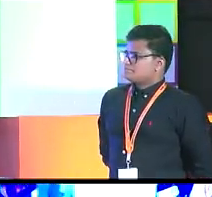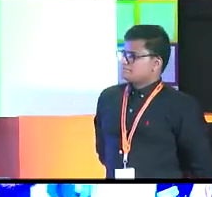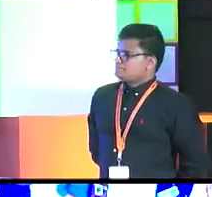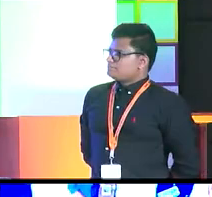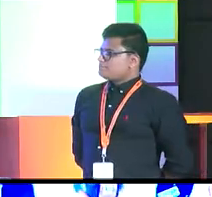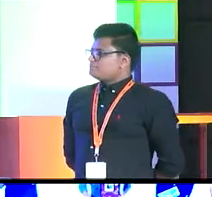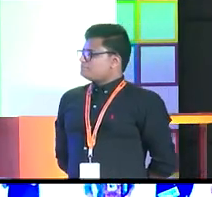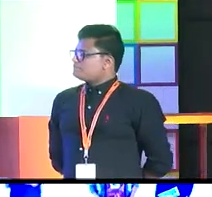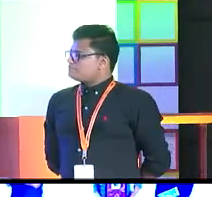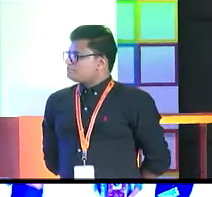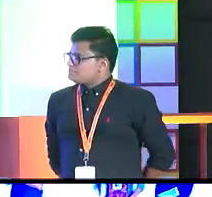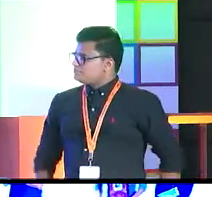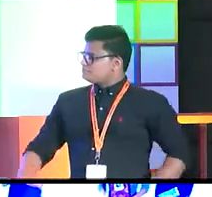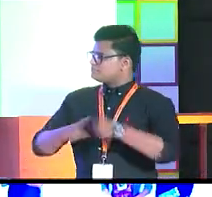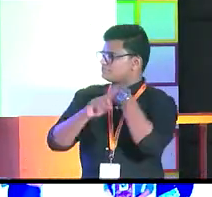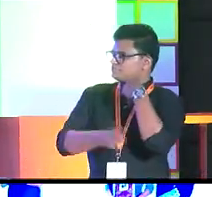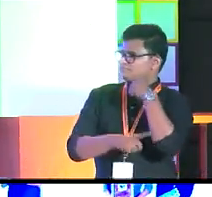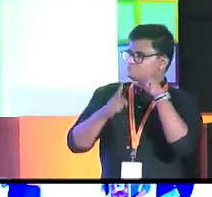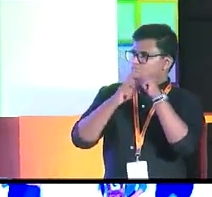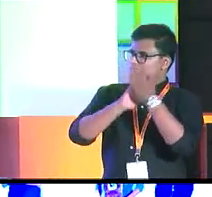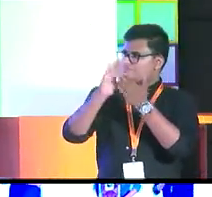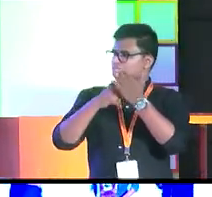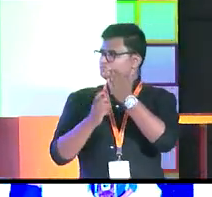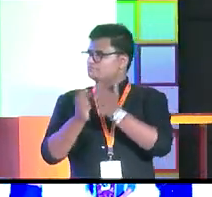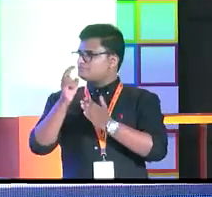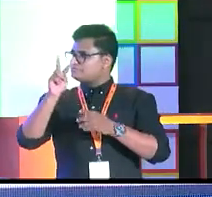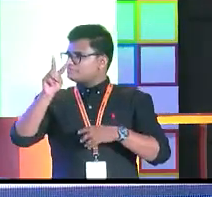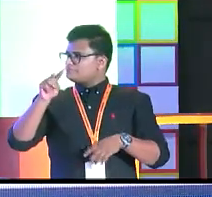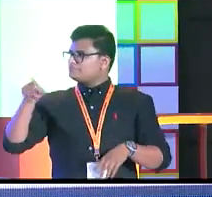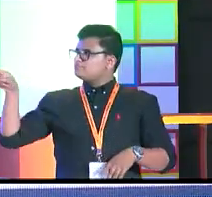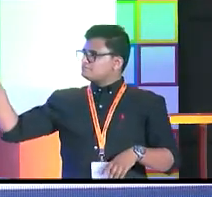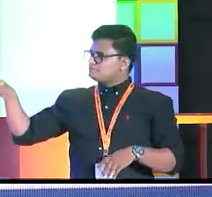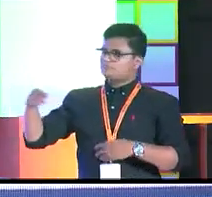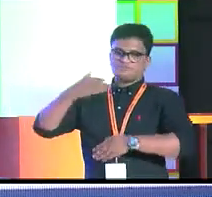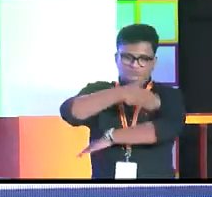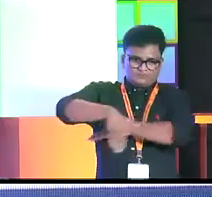Last, I'd like to call upon Dhruv, who is a medical and engineering student.